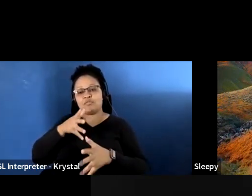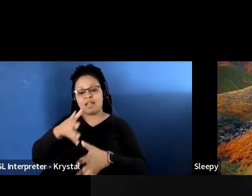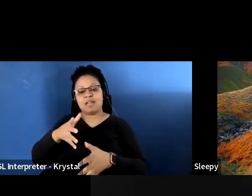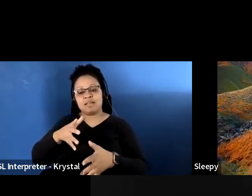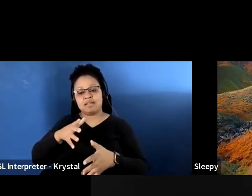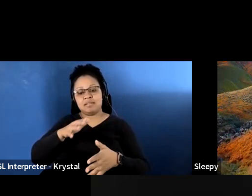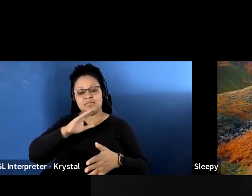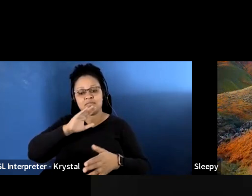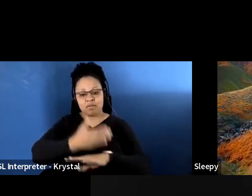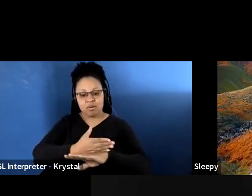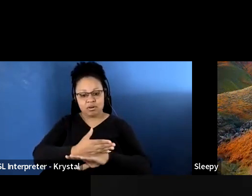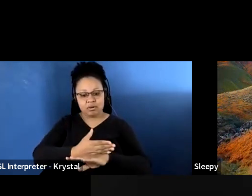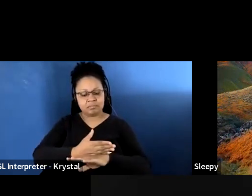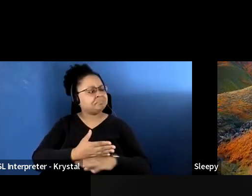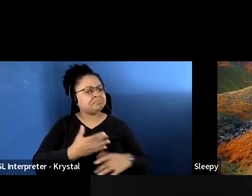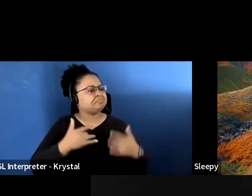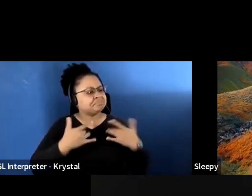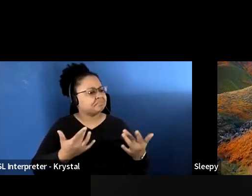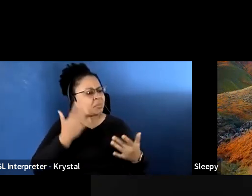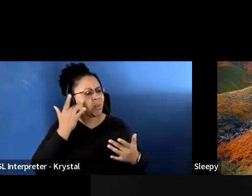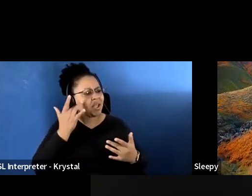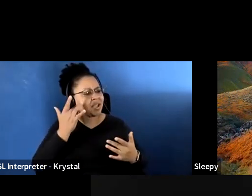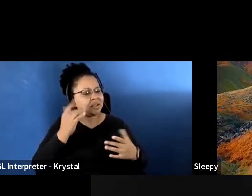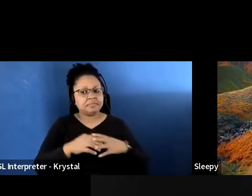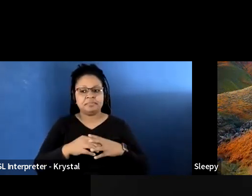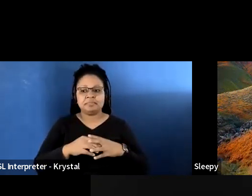makes you feel alive?